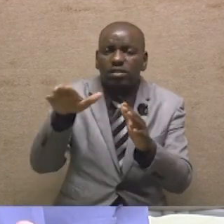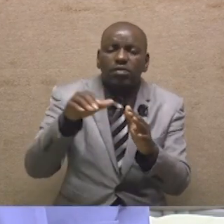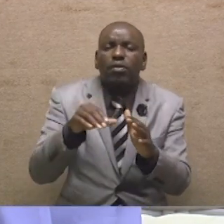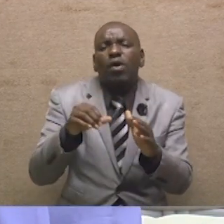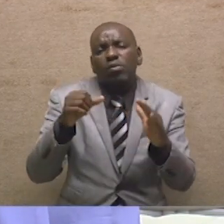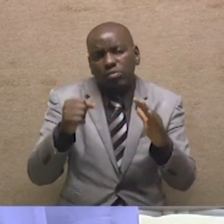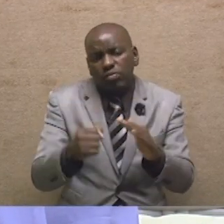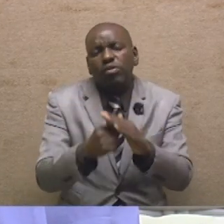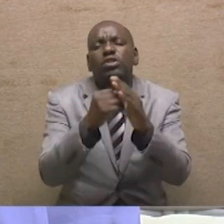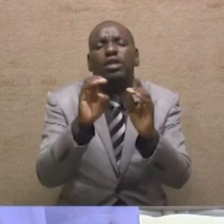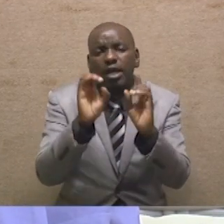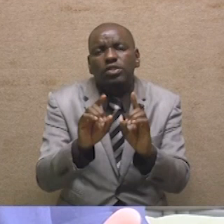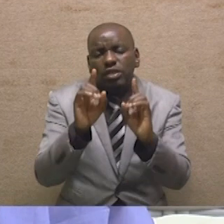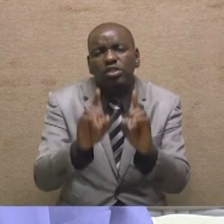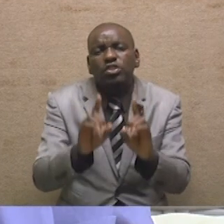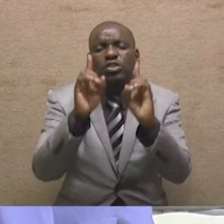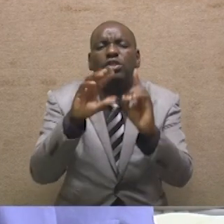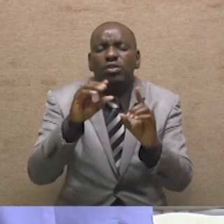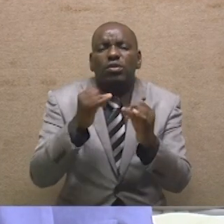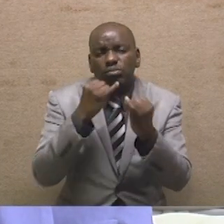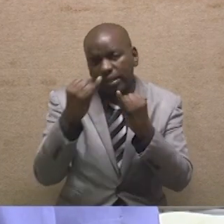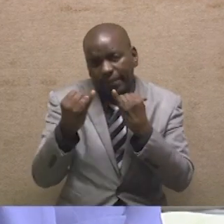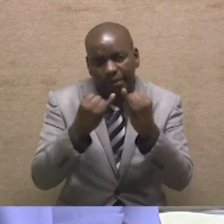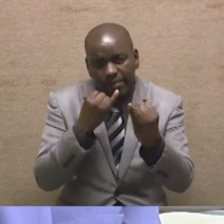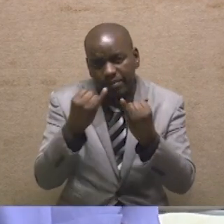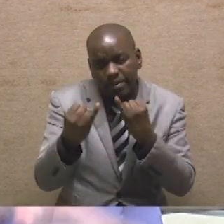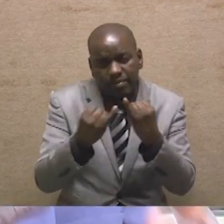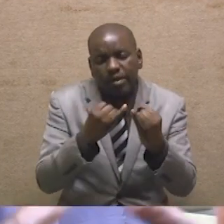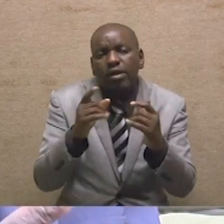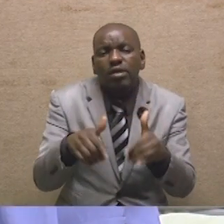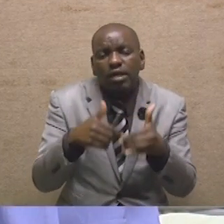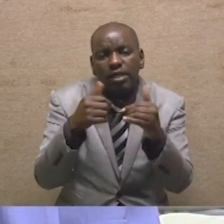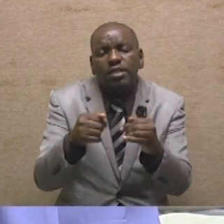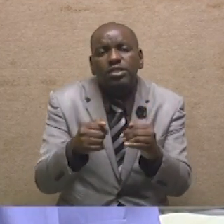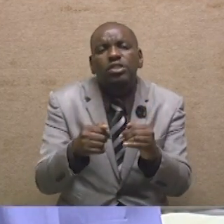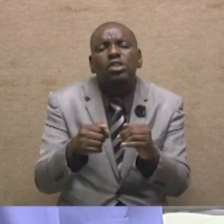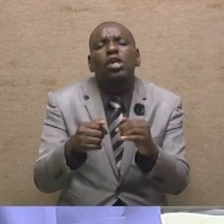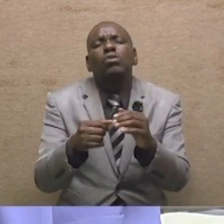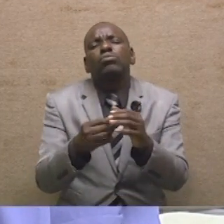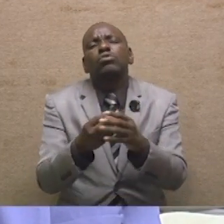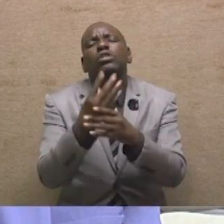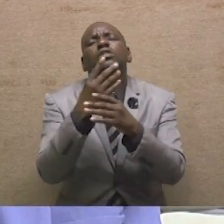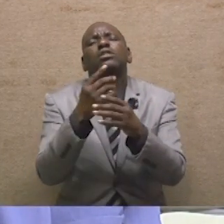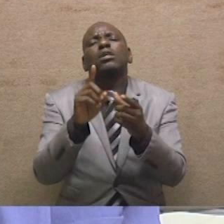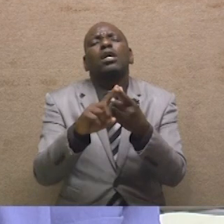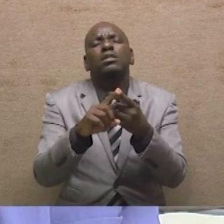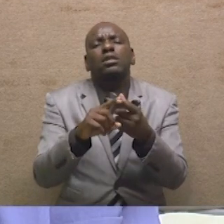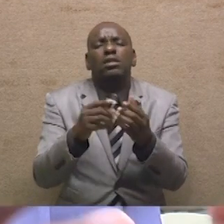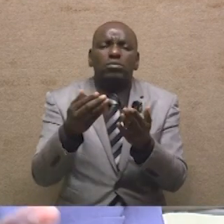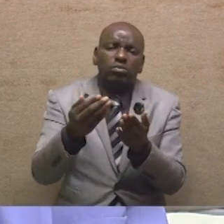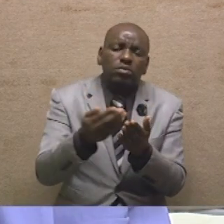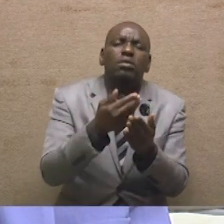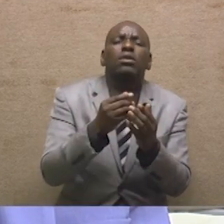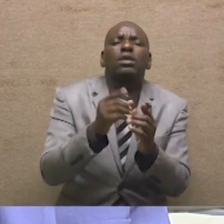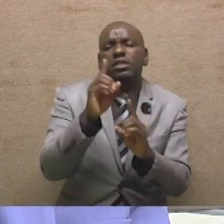the nation as a whole in promoting education, that these conversations lead to